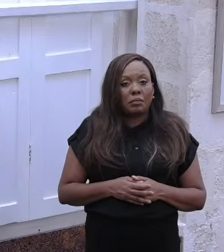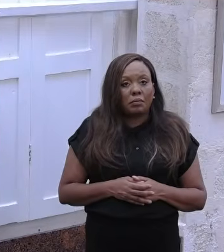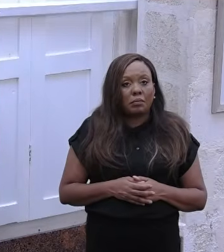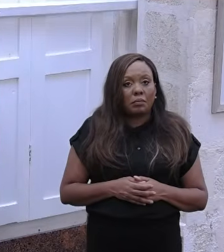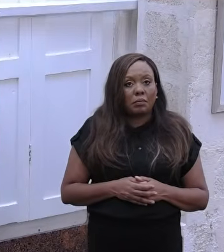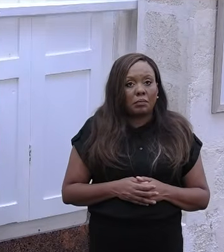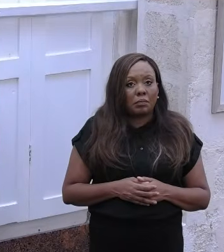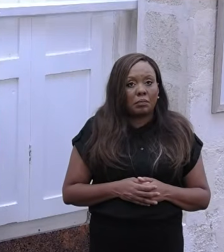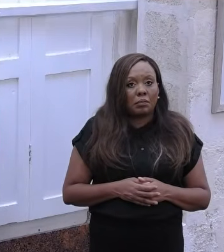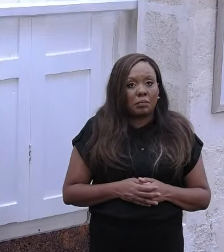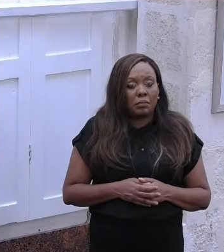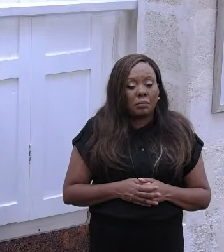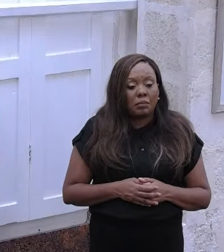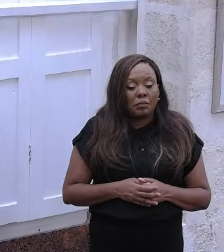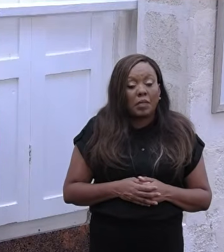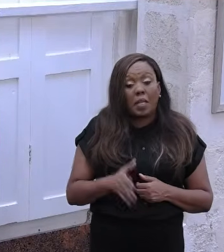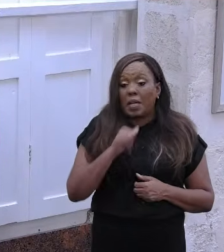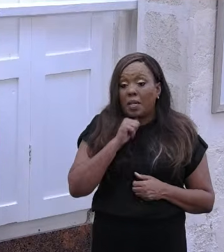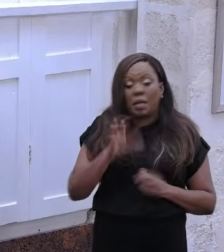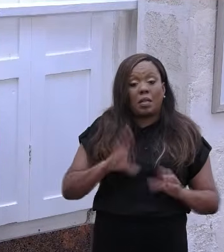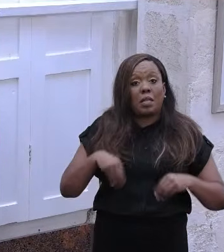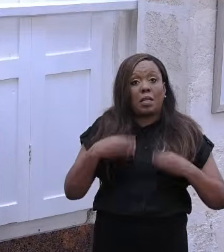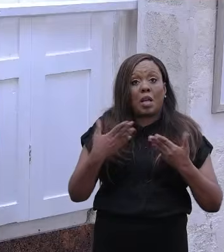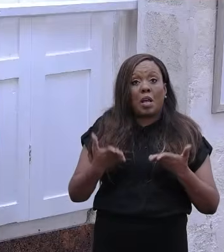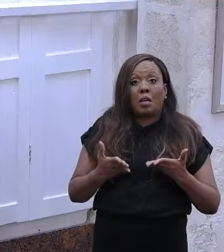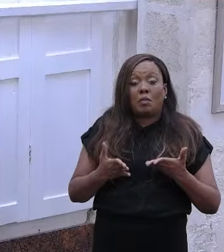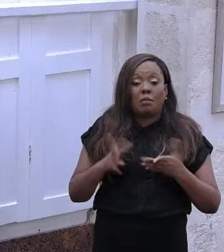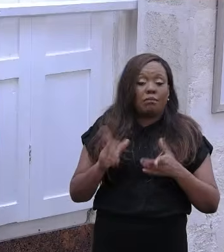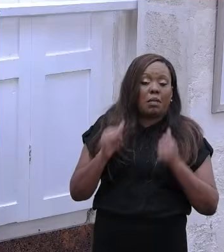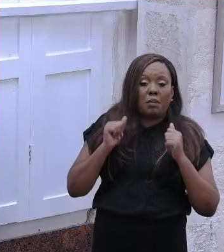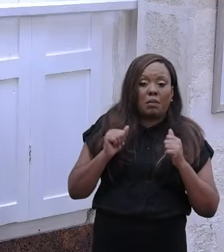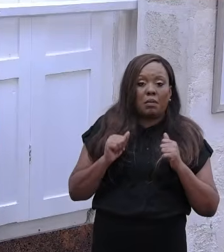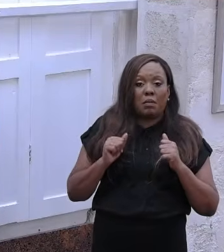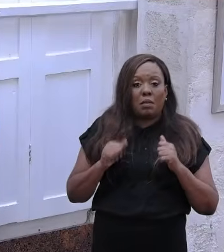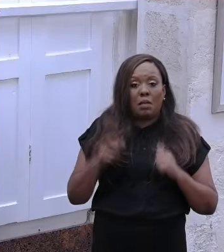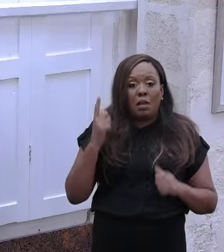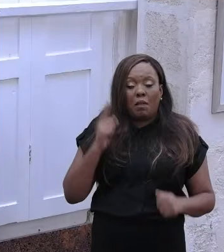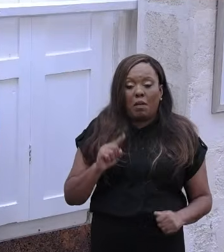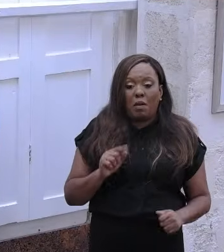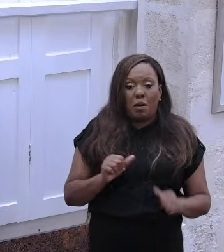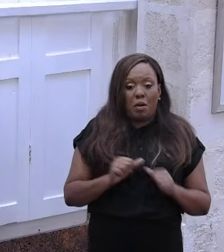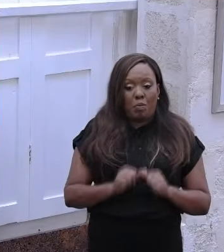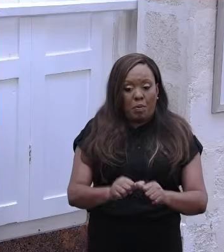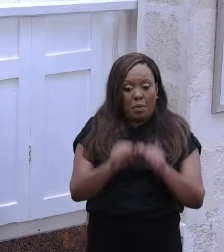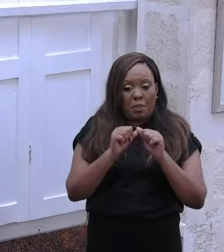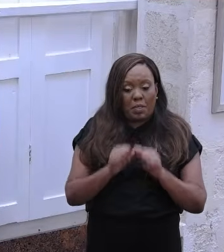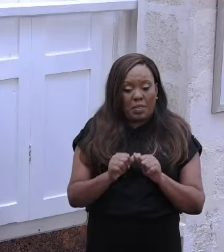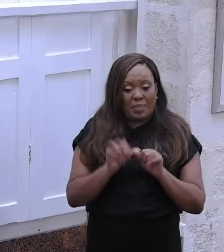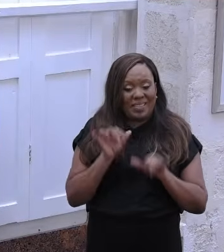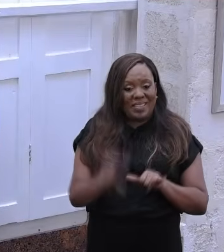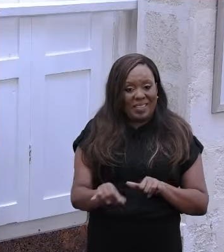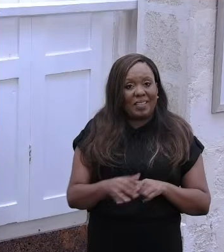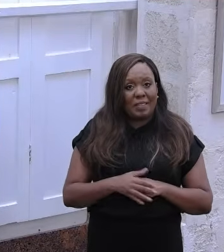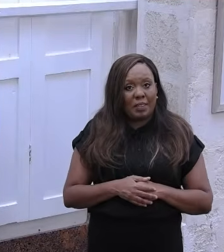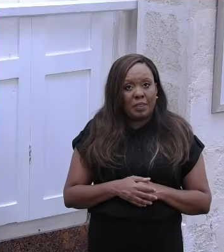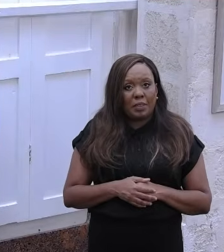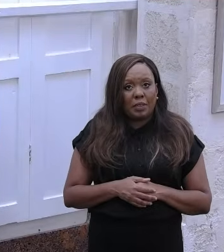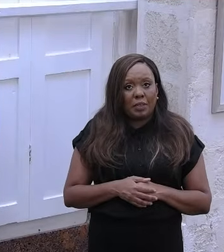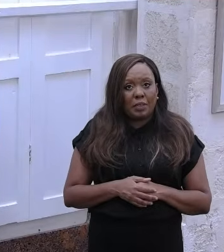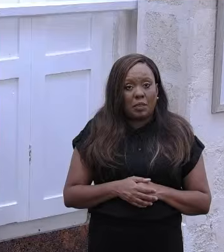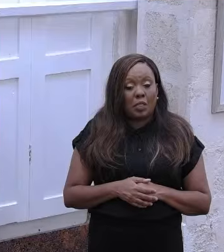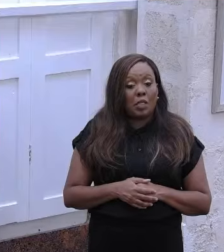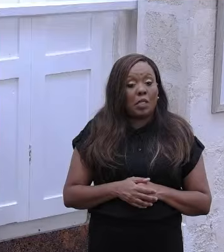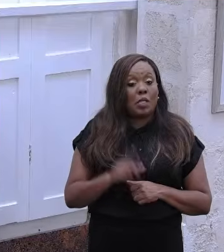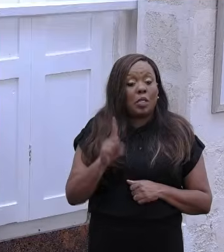it functionally. So it's not automatic that you get permanent residence. Now, so you remain a citizen of